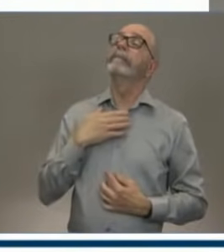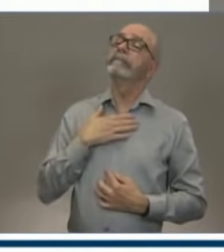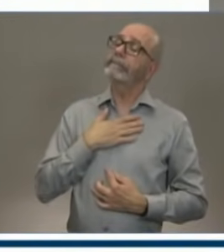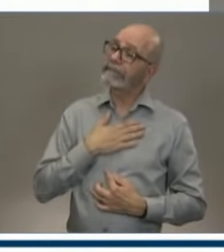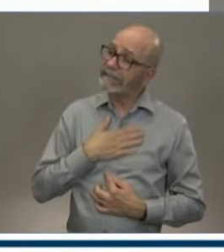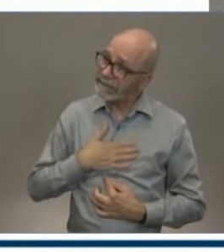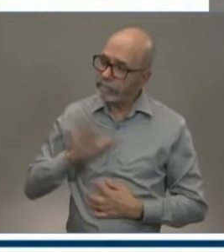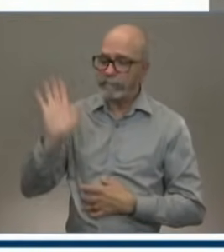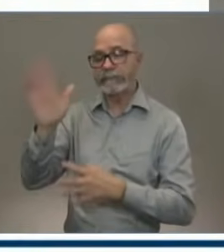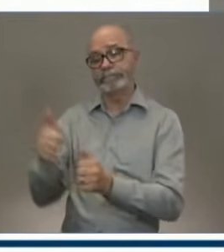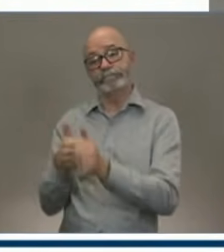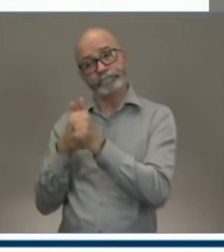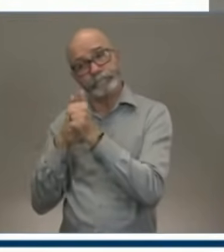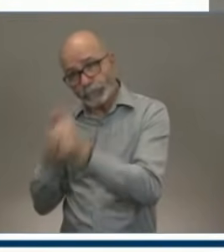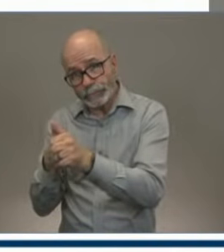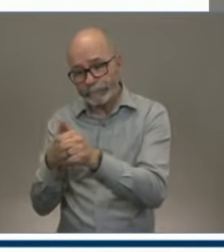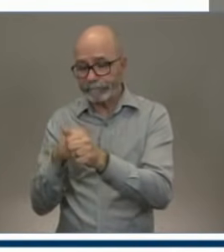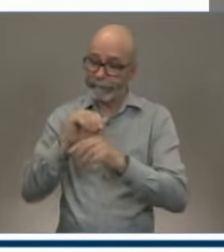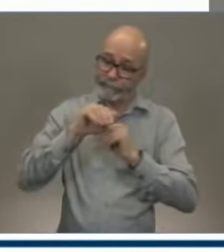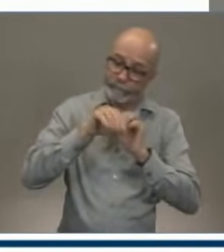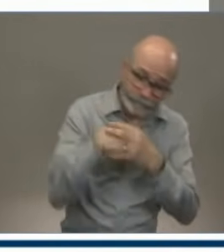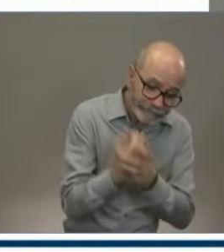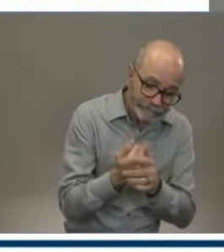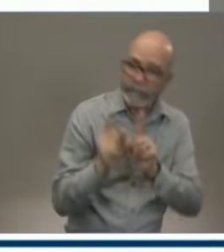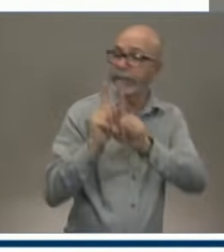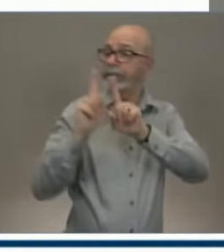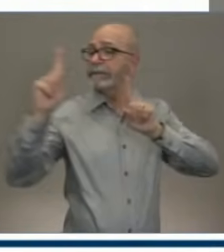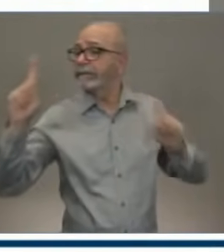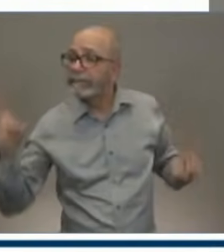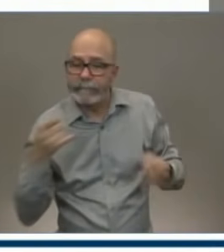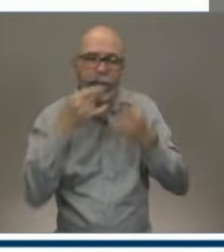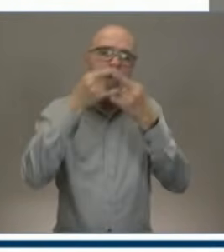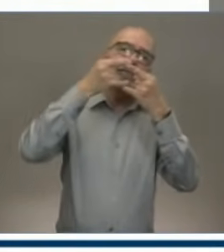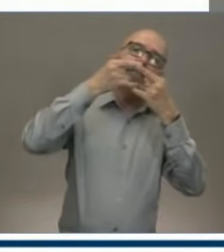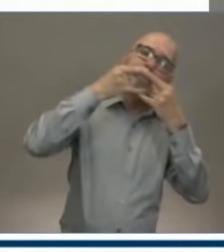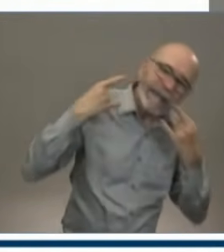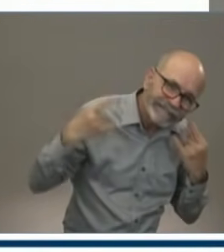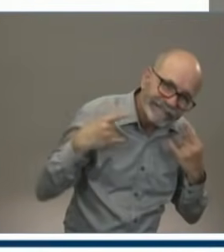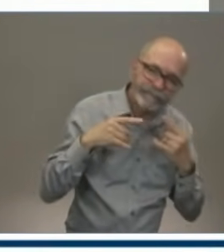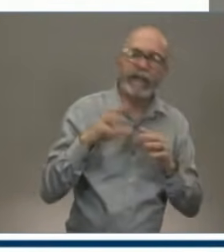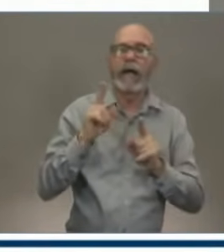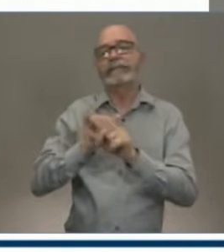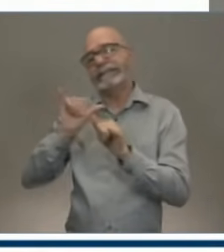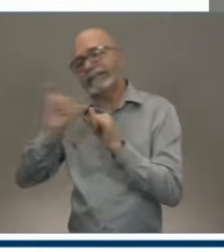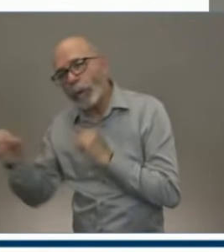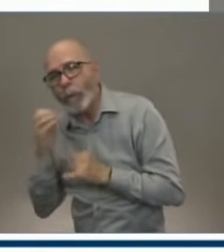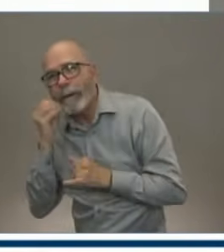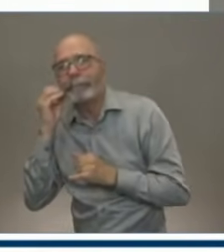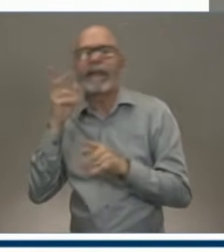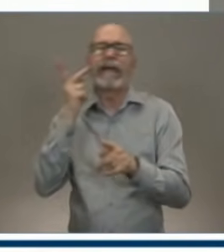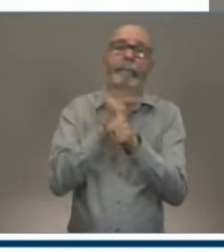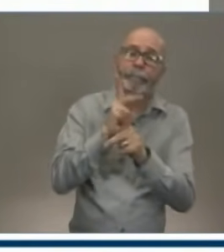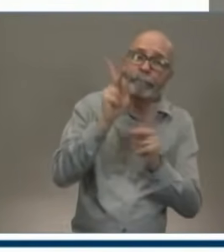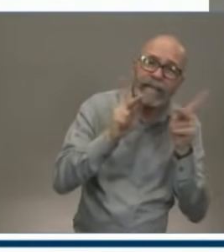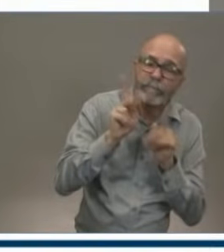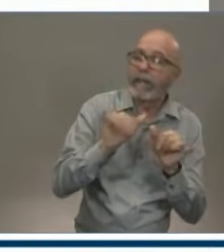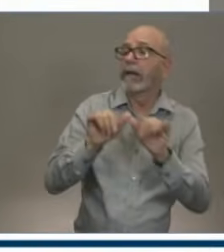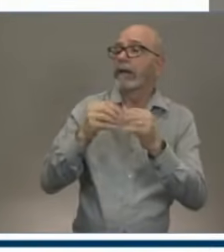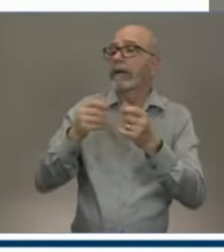precautions around COVID to keep yourself, your family, your community safe. Continue to wash your hands, maintaining physical